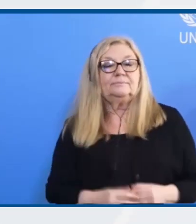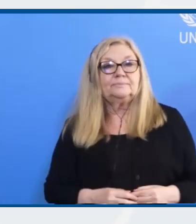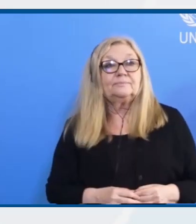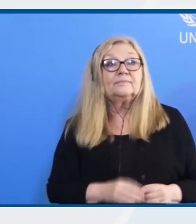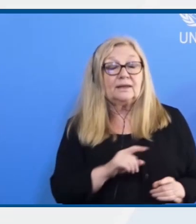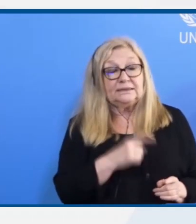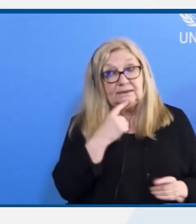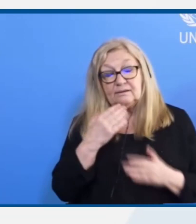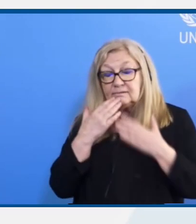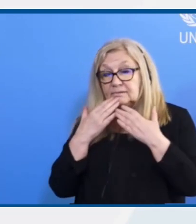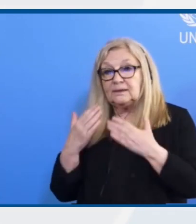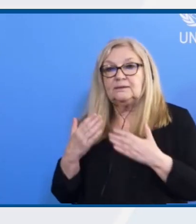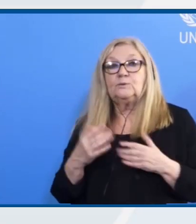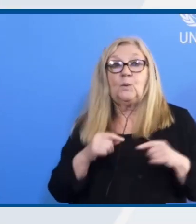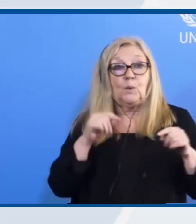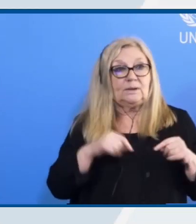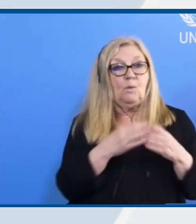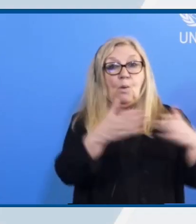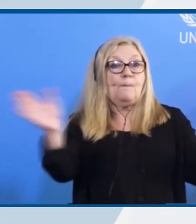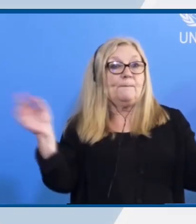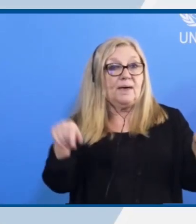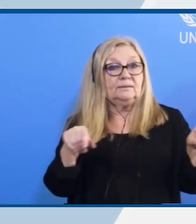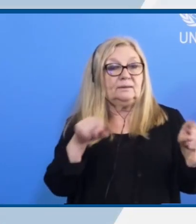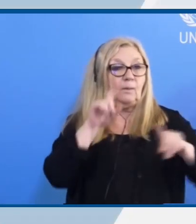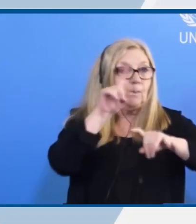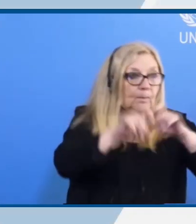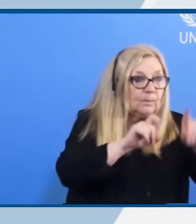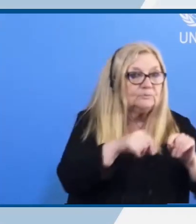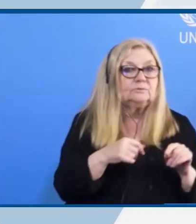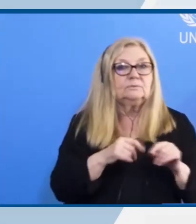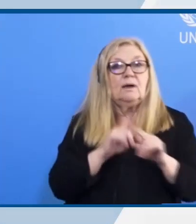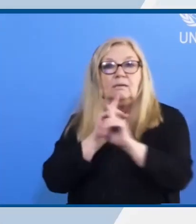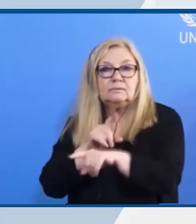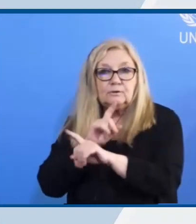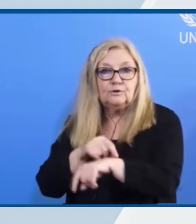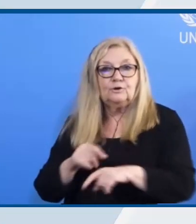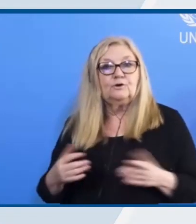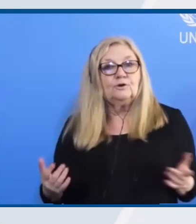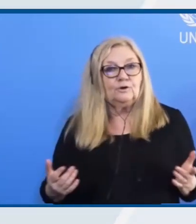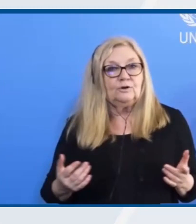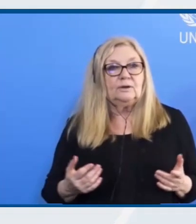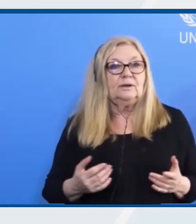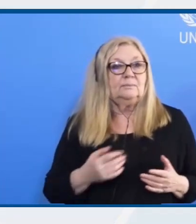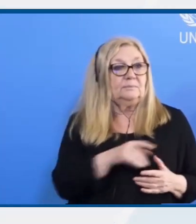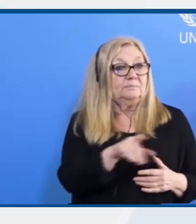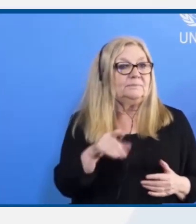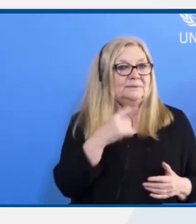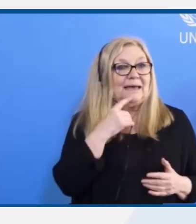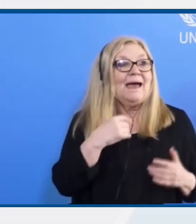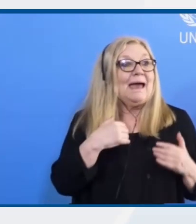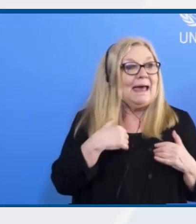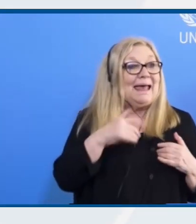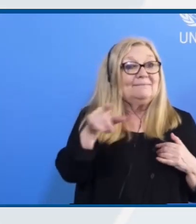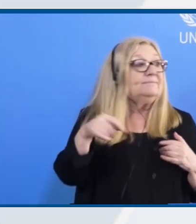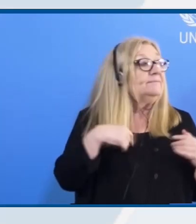lot. So we go now into the question and answer segment. I have here, there's magical hands in the back, making sure that I have